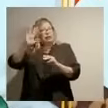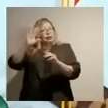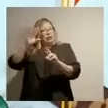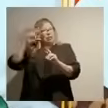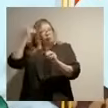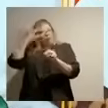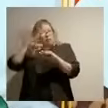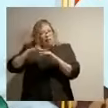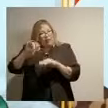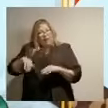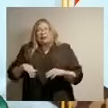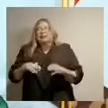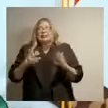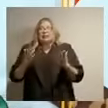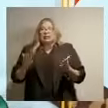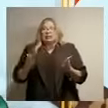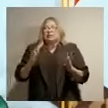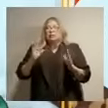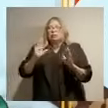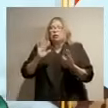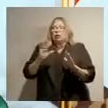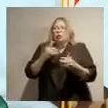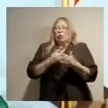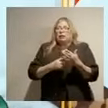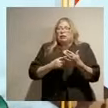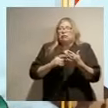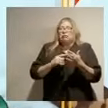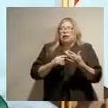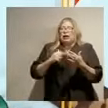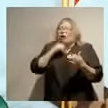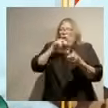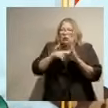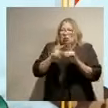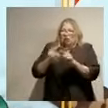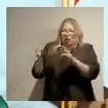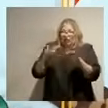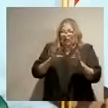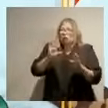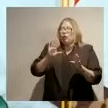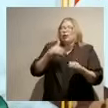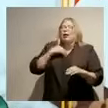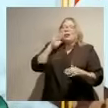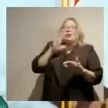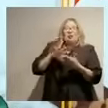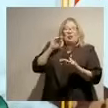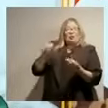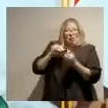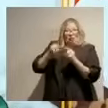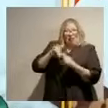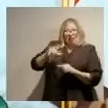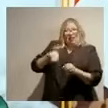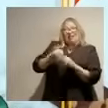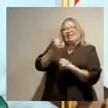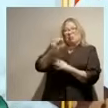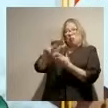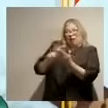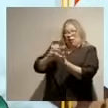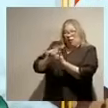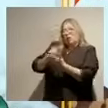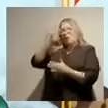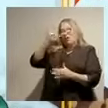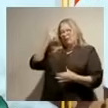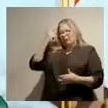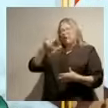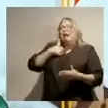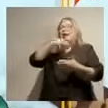and this is not to deflect, I actually am going to learn more about that in a few hours because I read one thing